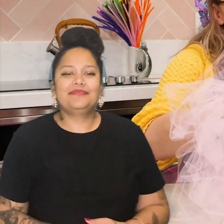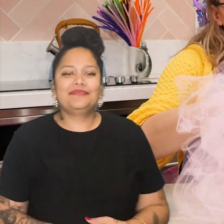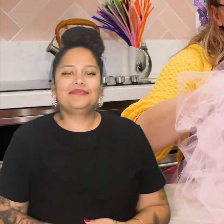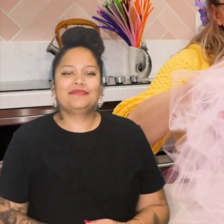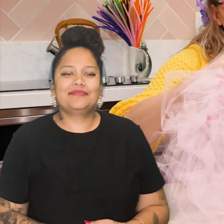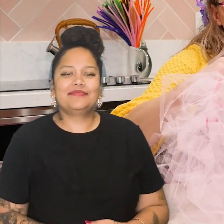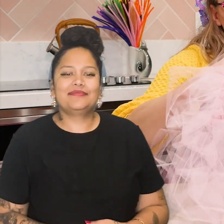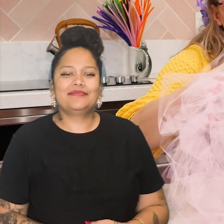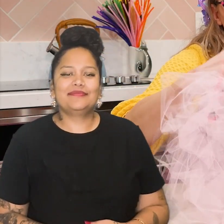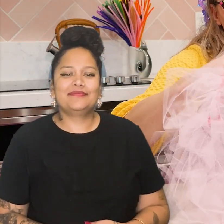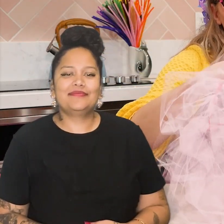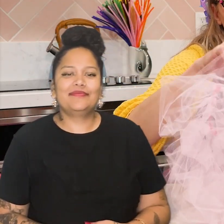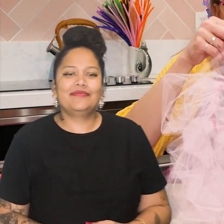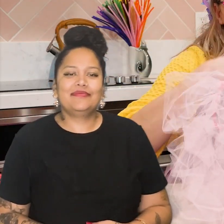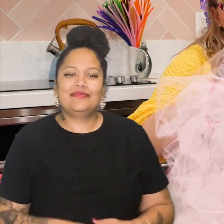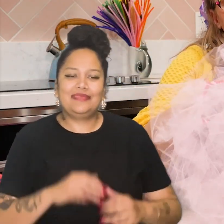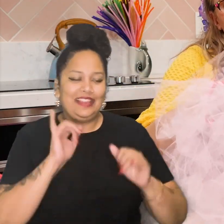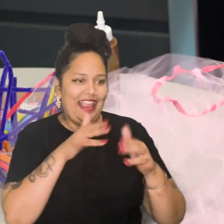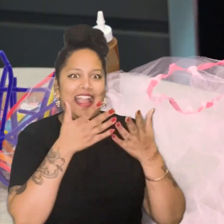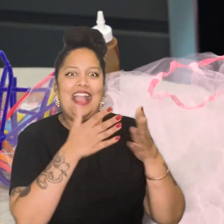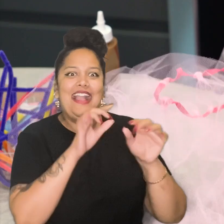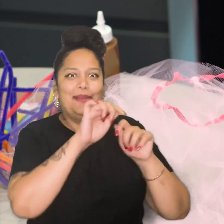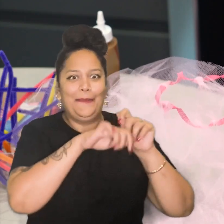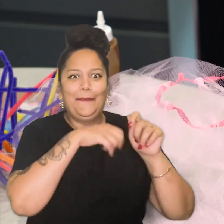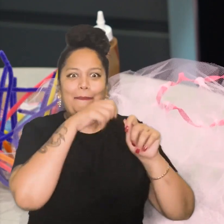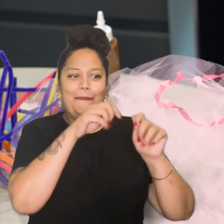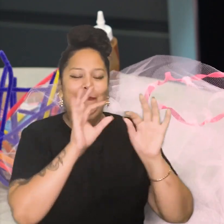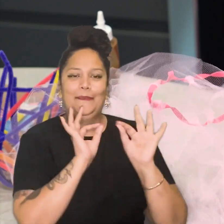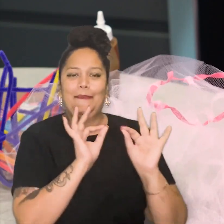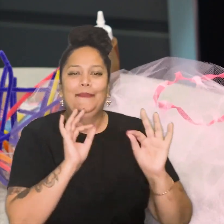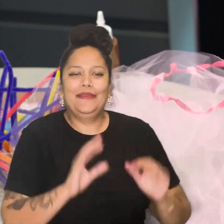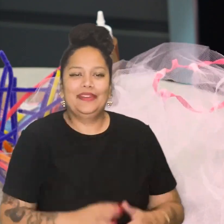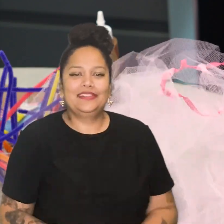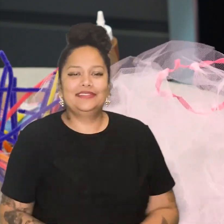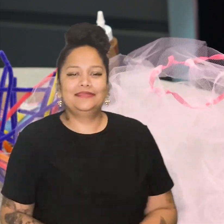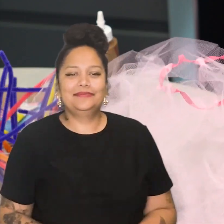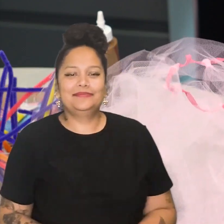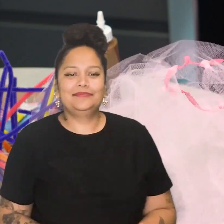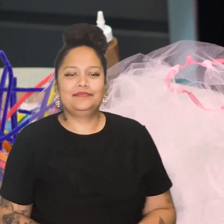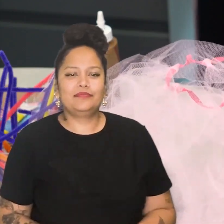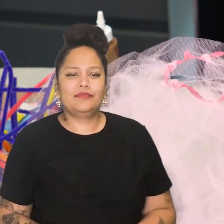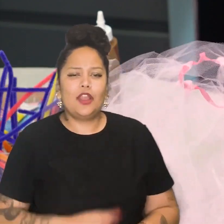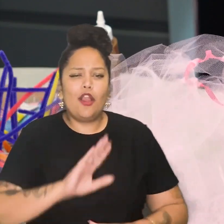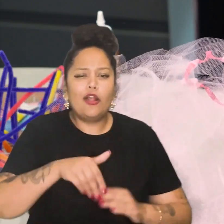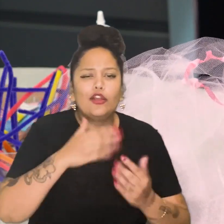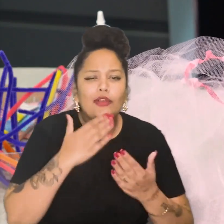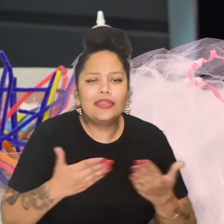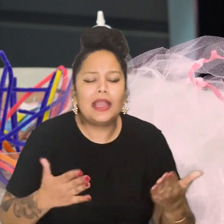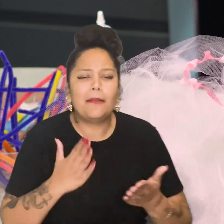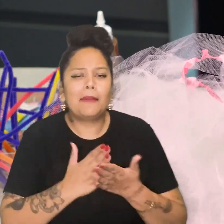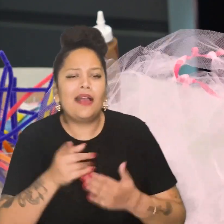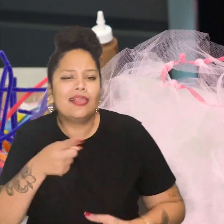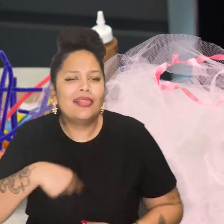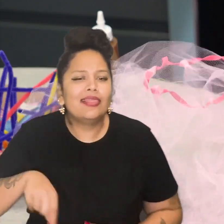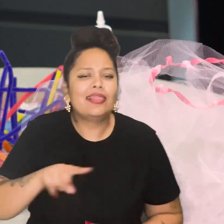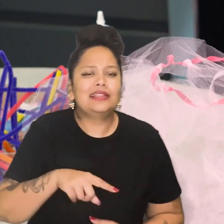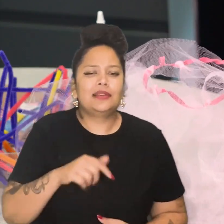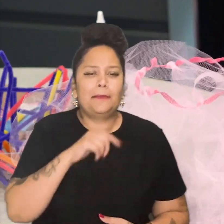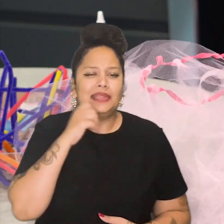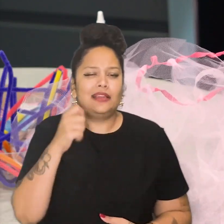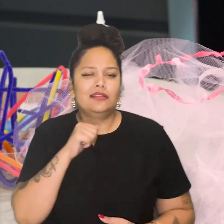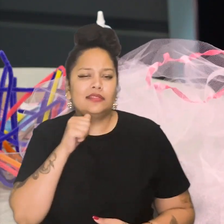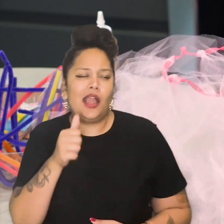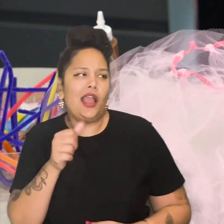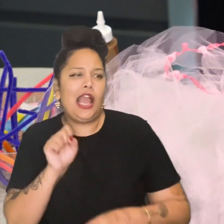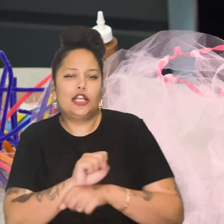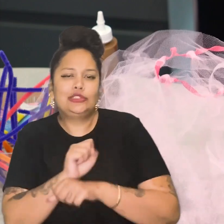just like so. And the good thing about these things too is because they're not actually tied on, you can